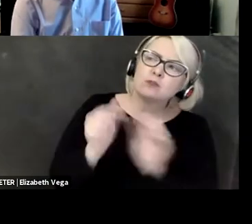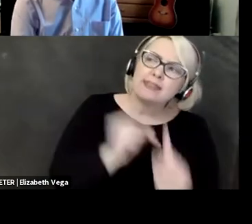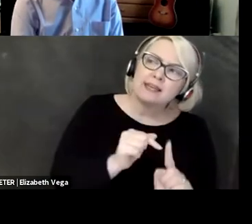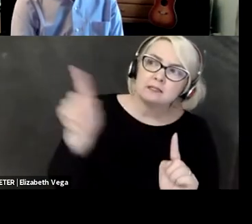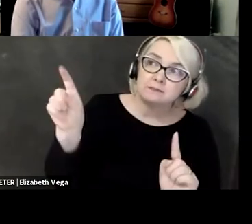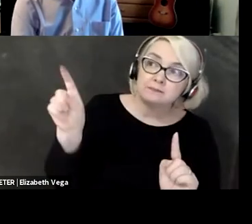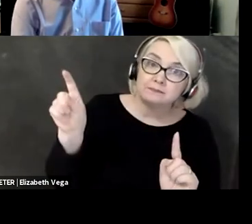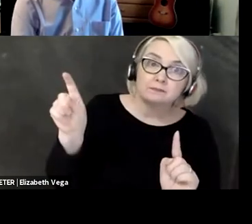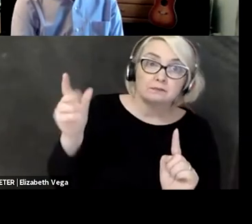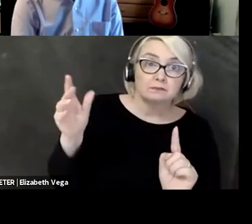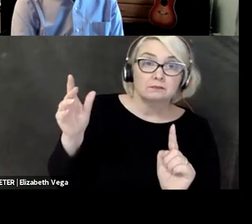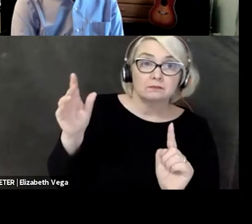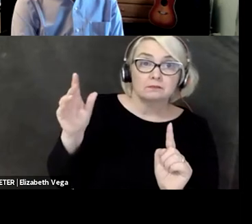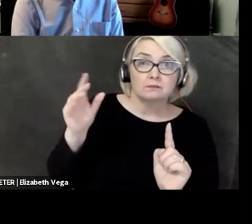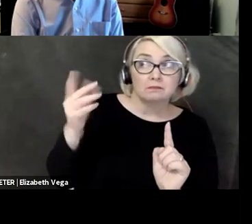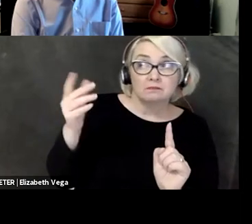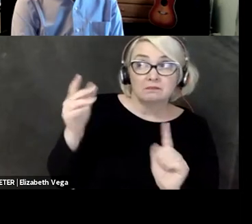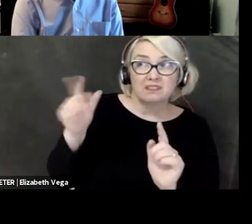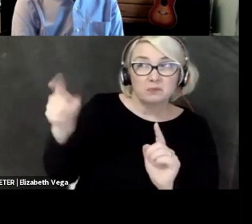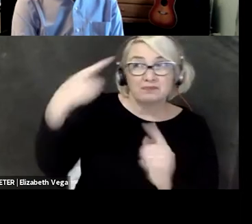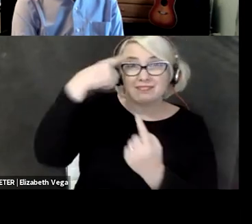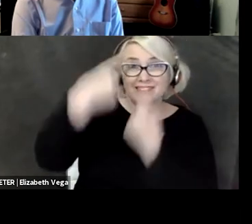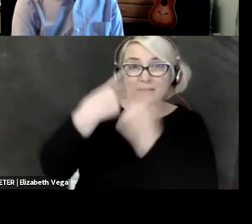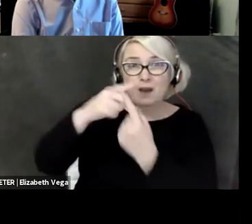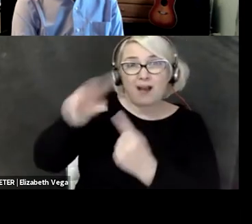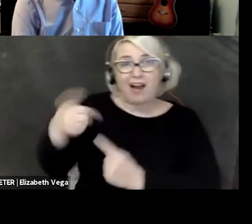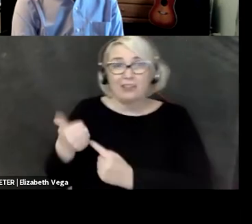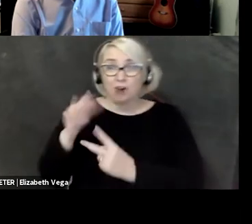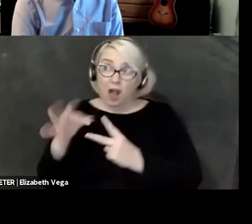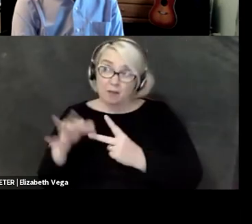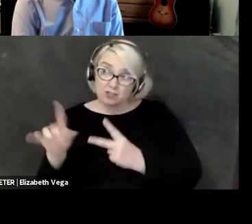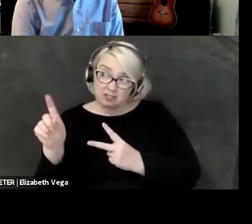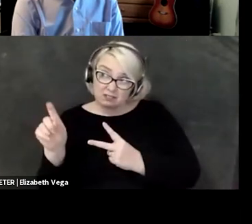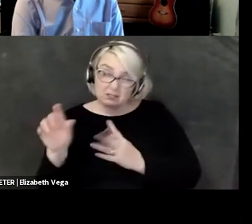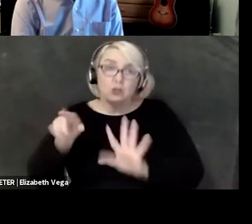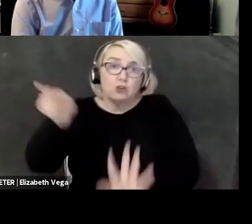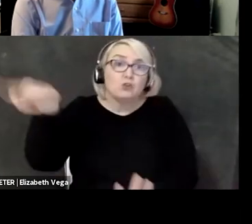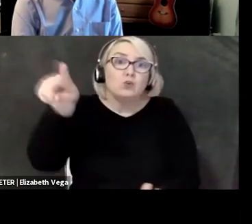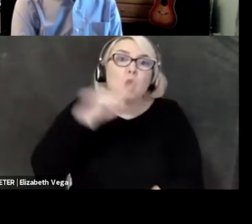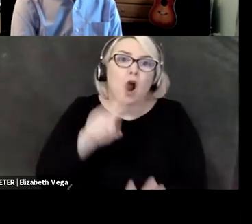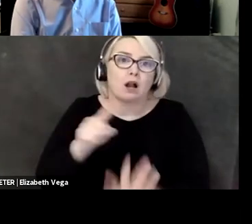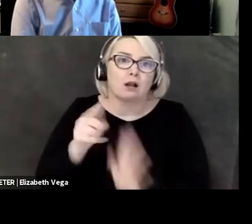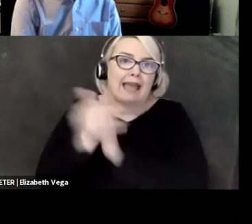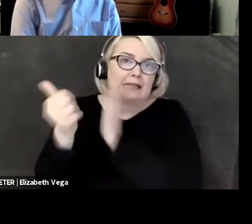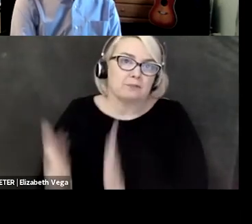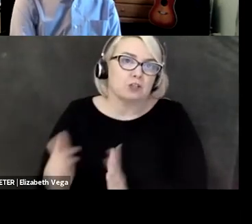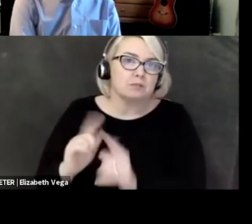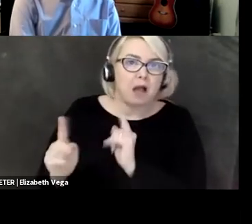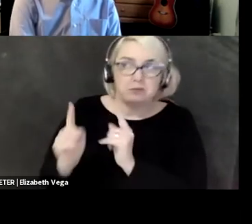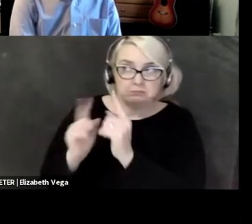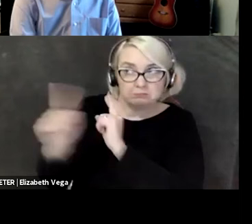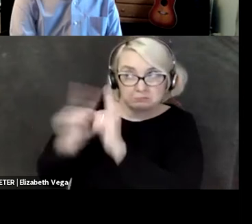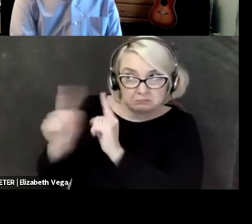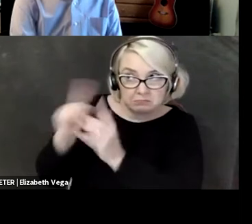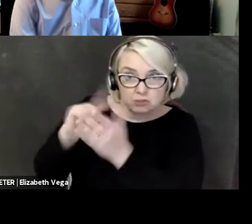it perchance better that we do it this way? If not, completely fine. Again, you're the experts. We'll also check for things